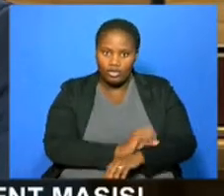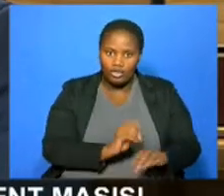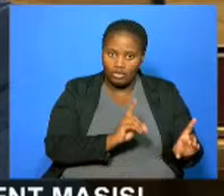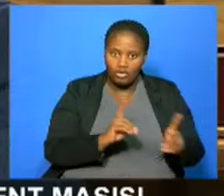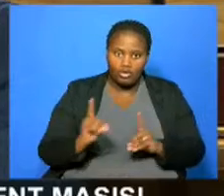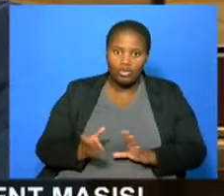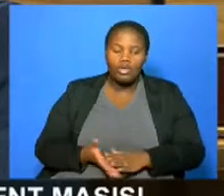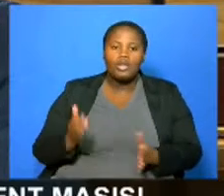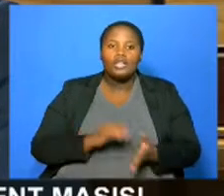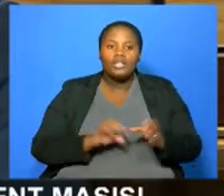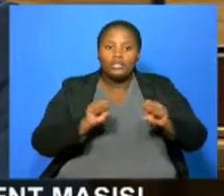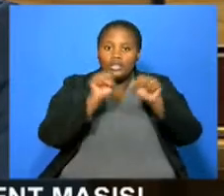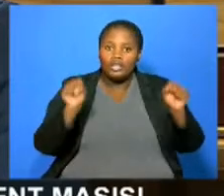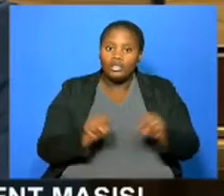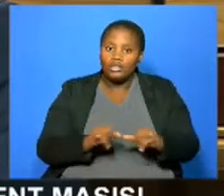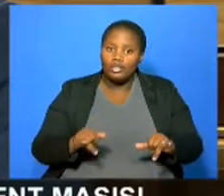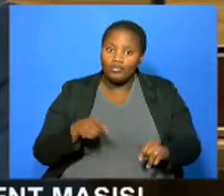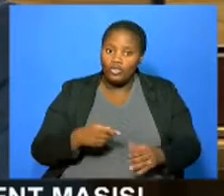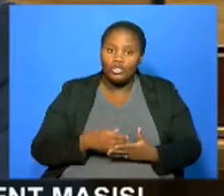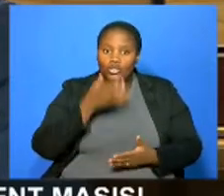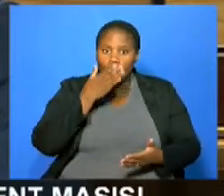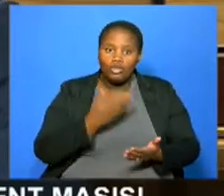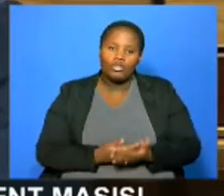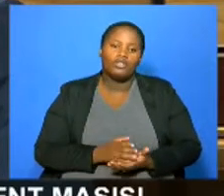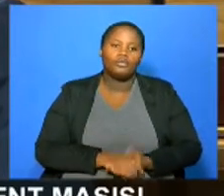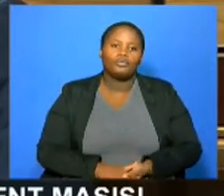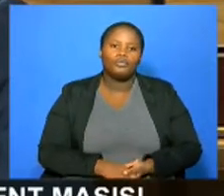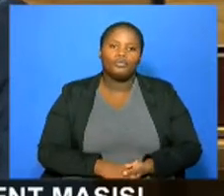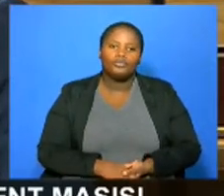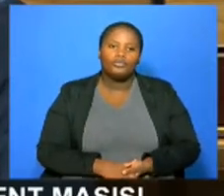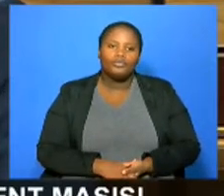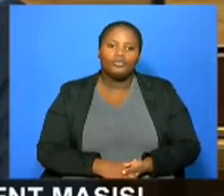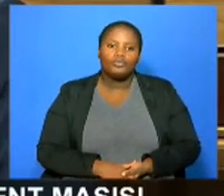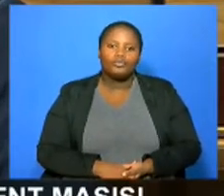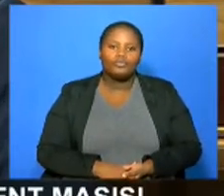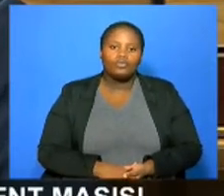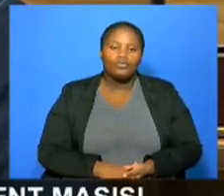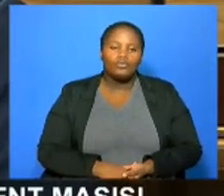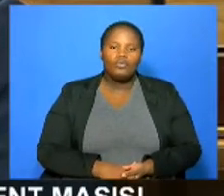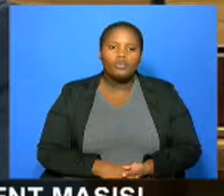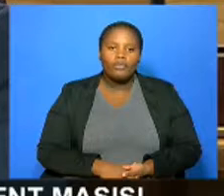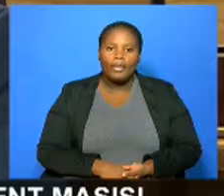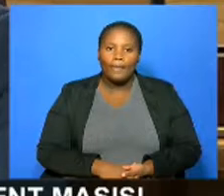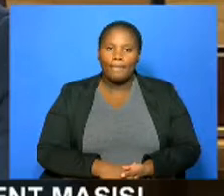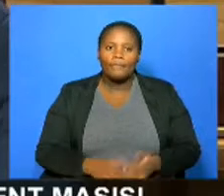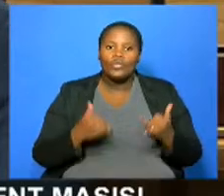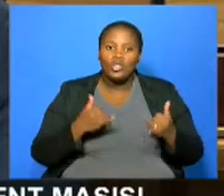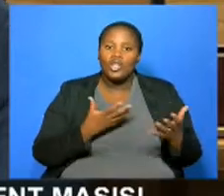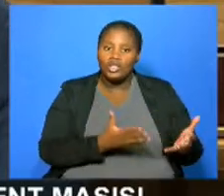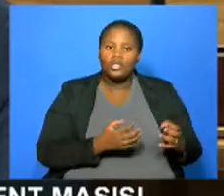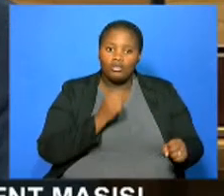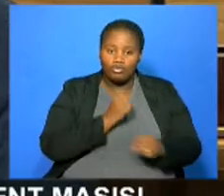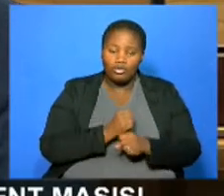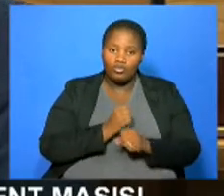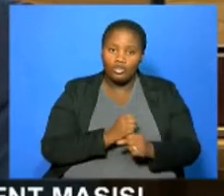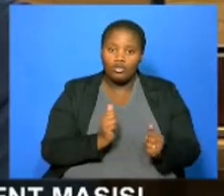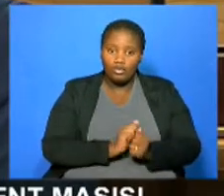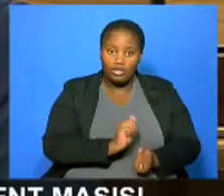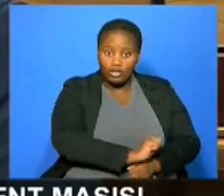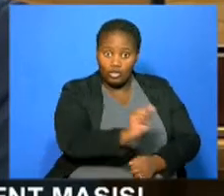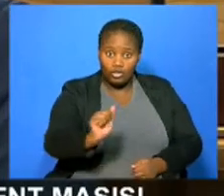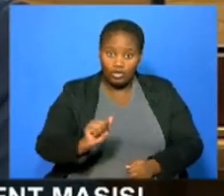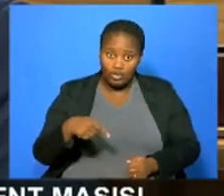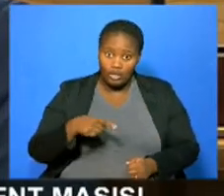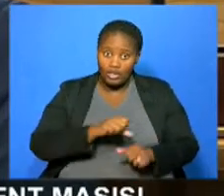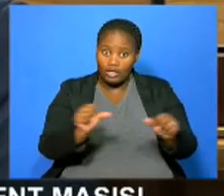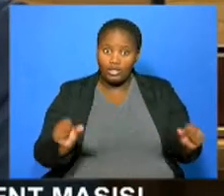you have in place, for us it's just a plus. So we are looking at working with you in these areas, but at the